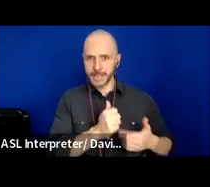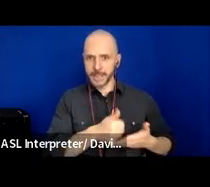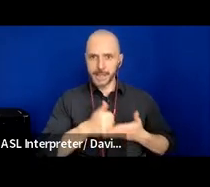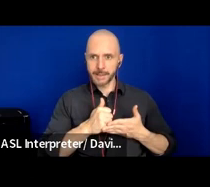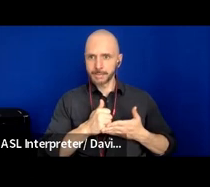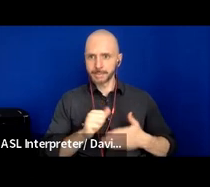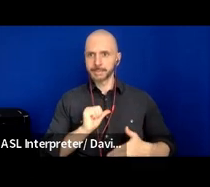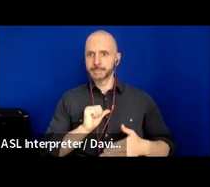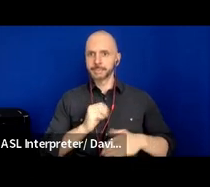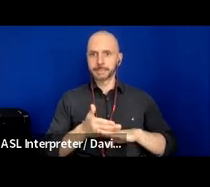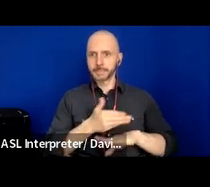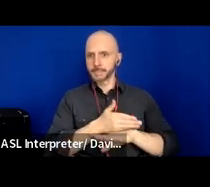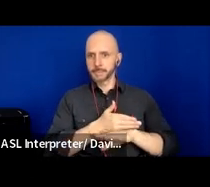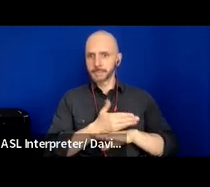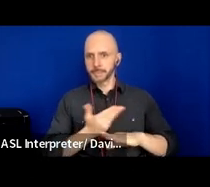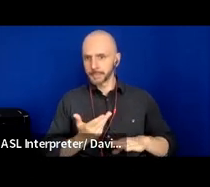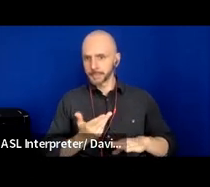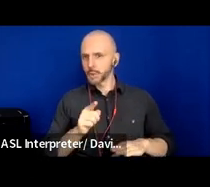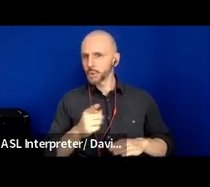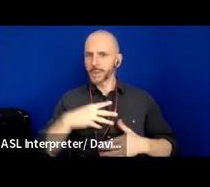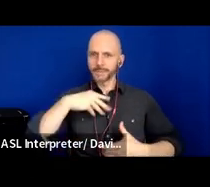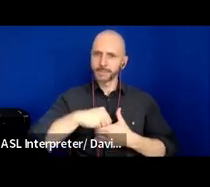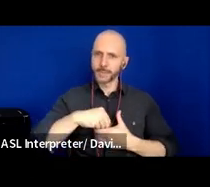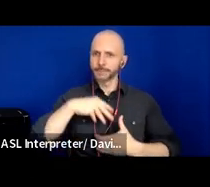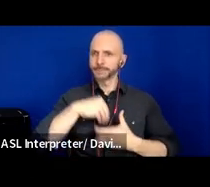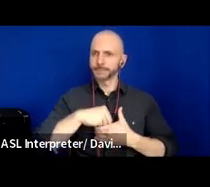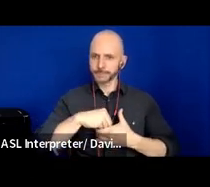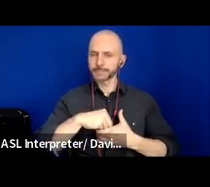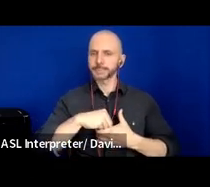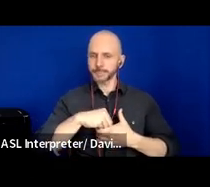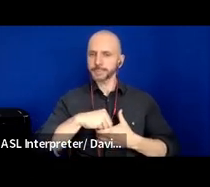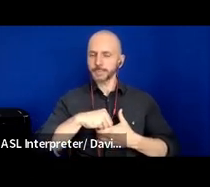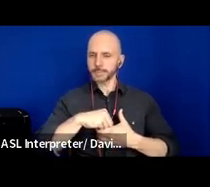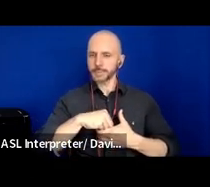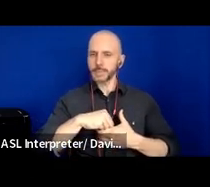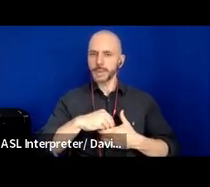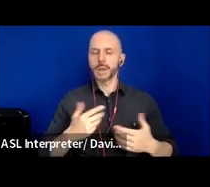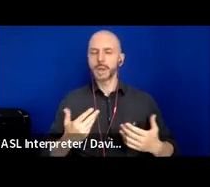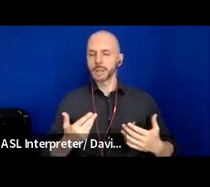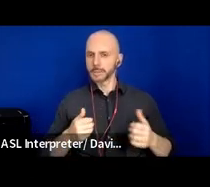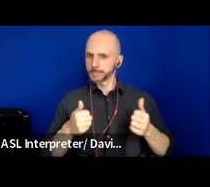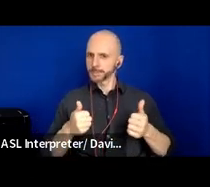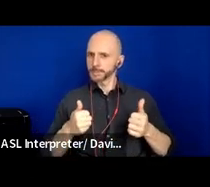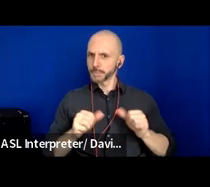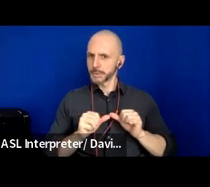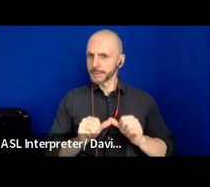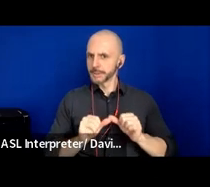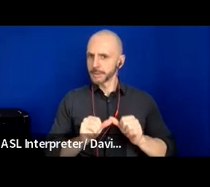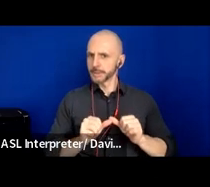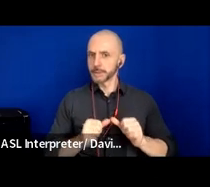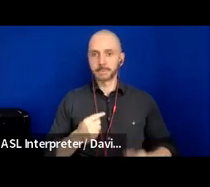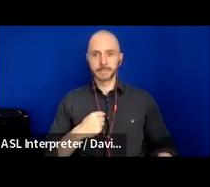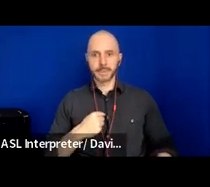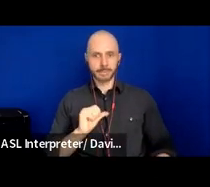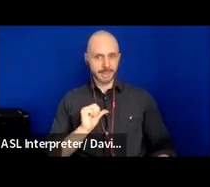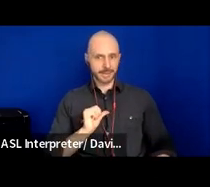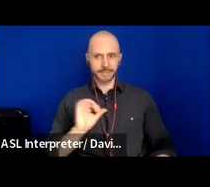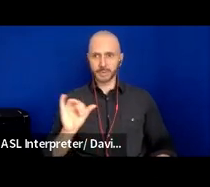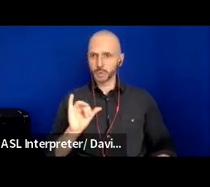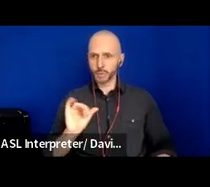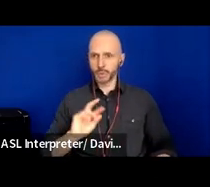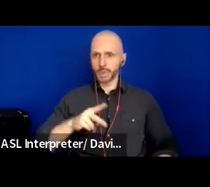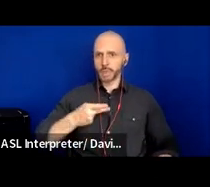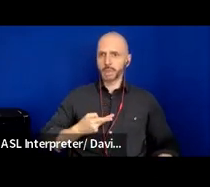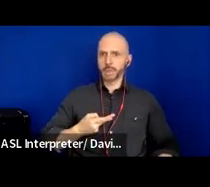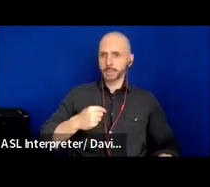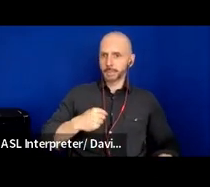of engaging with the ongoing conversation, right? And I would say always, I've had that happen to me myself, where I'm in a dialogue